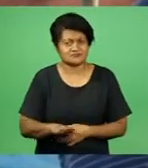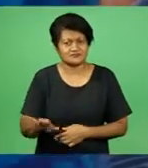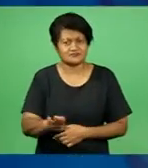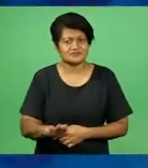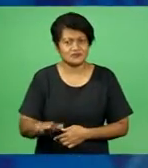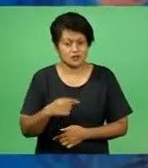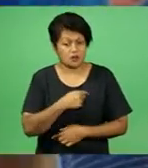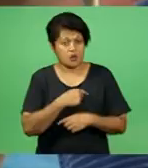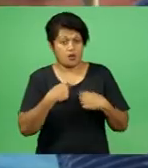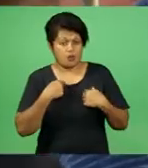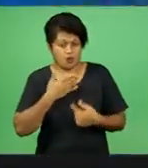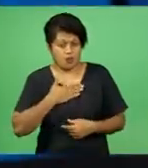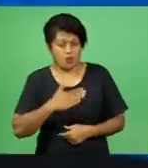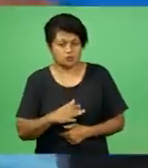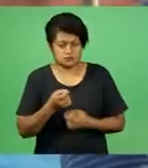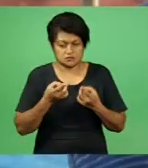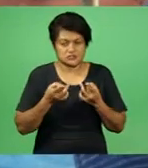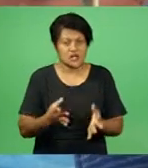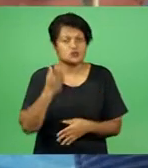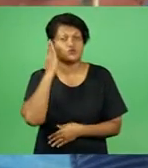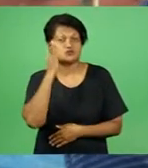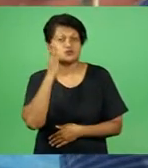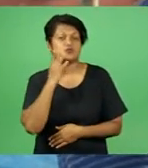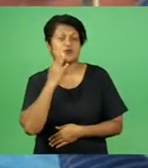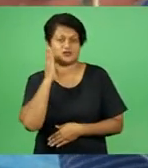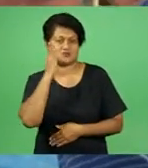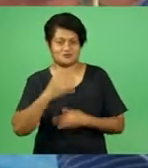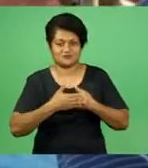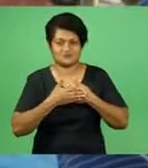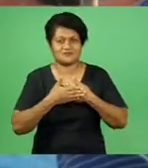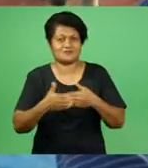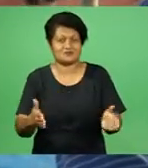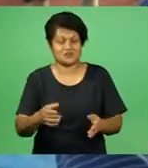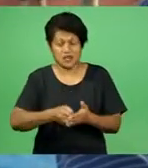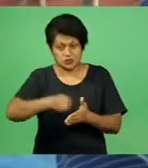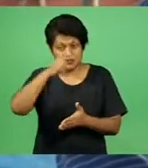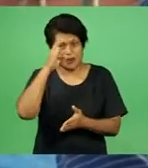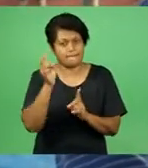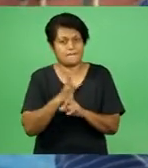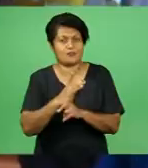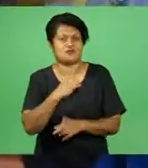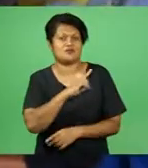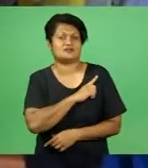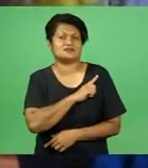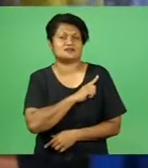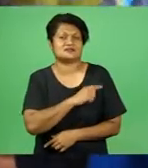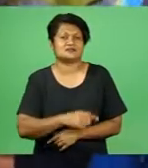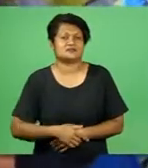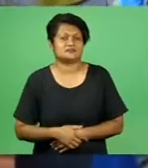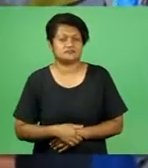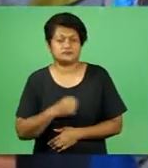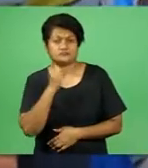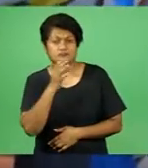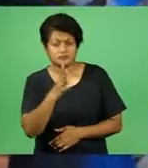We want them to start school when the schools open. Their education is important to us. Speaking at